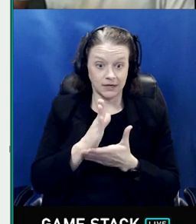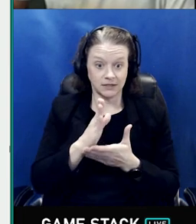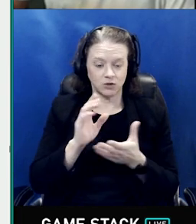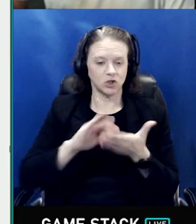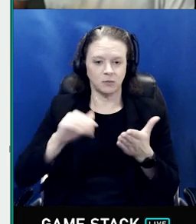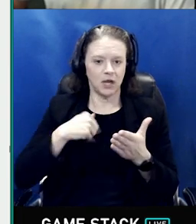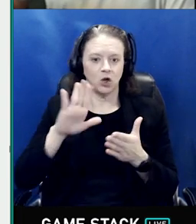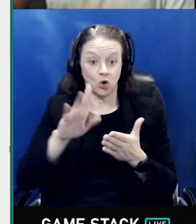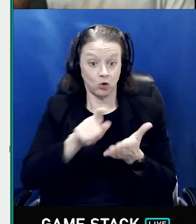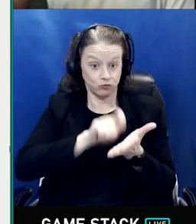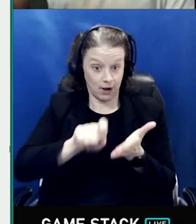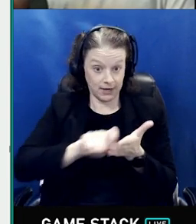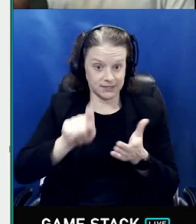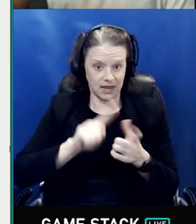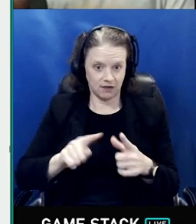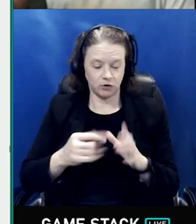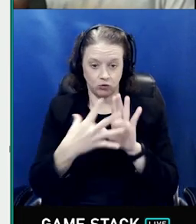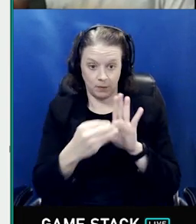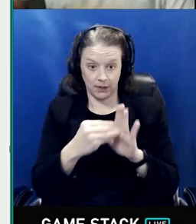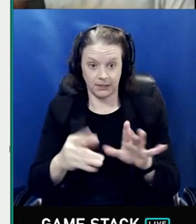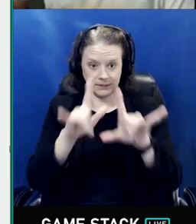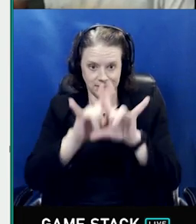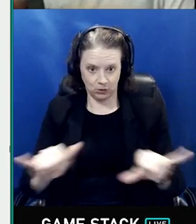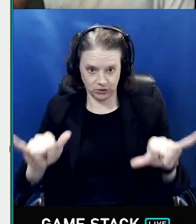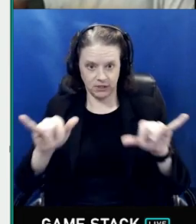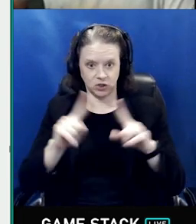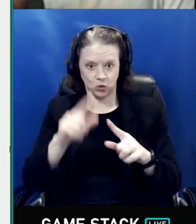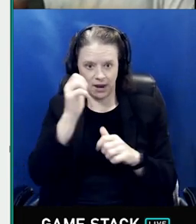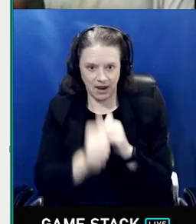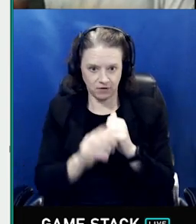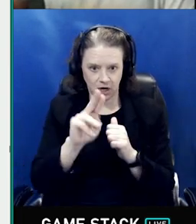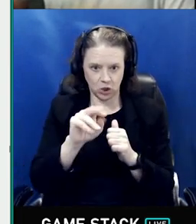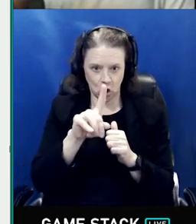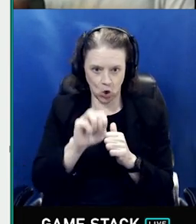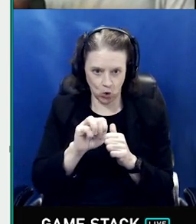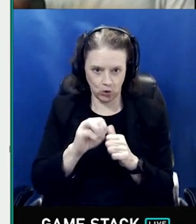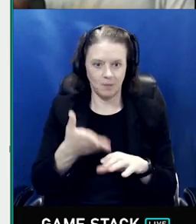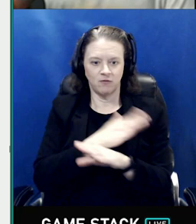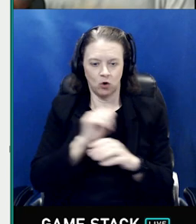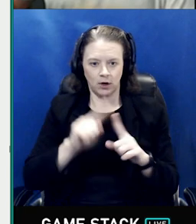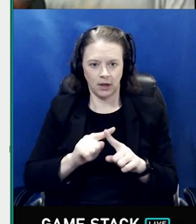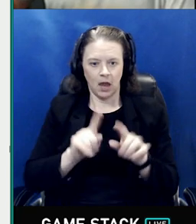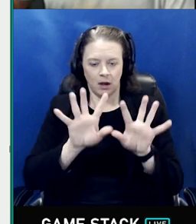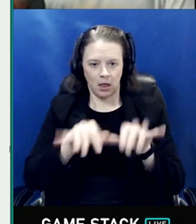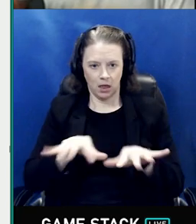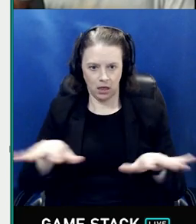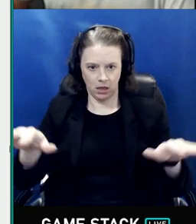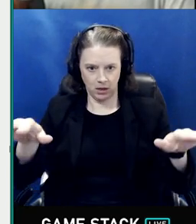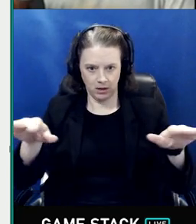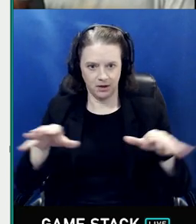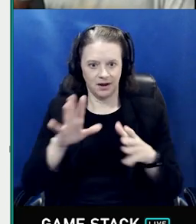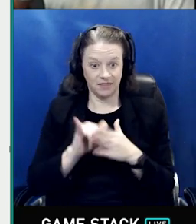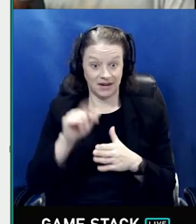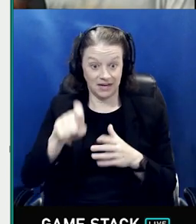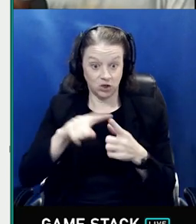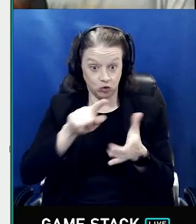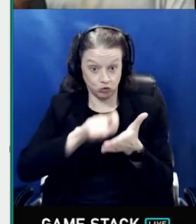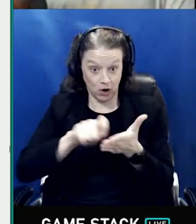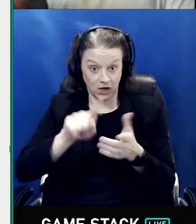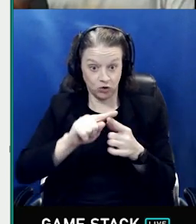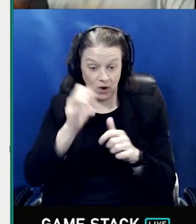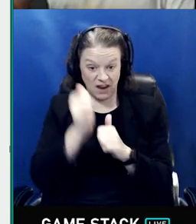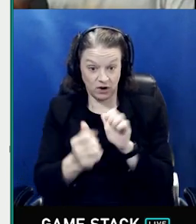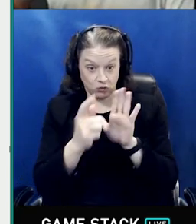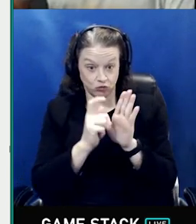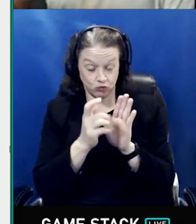every replica before it could be committed globally. And this need to write to every replica increases